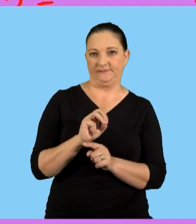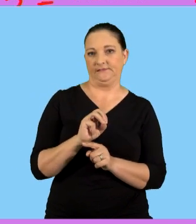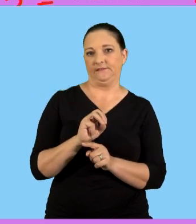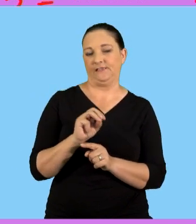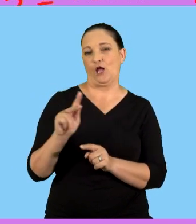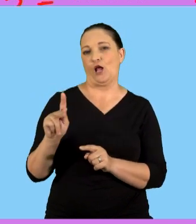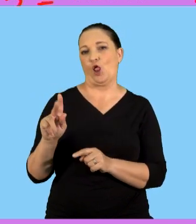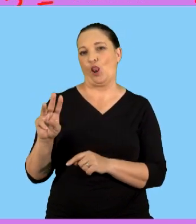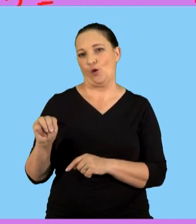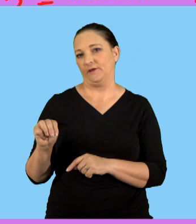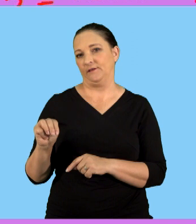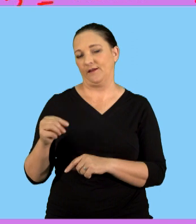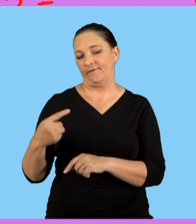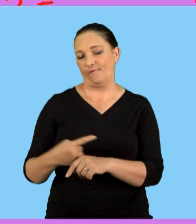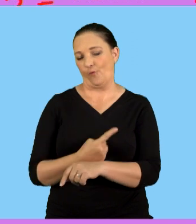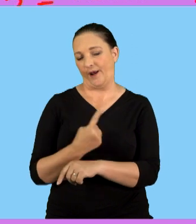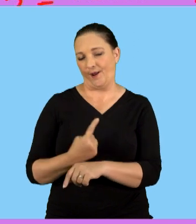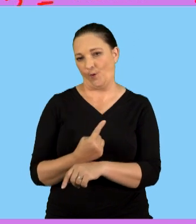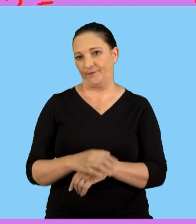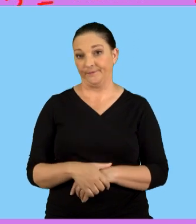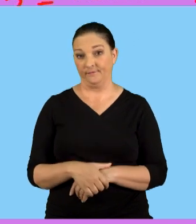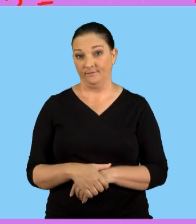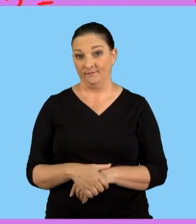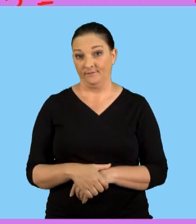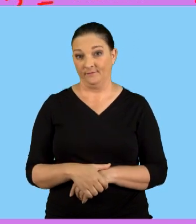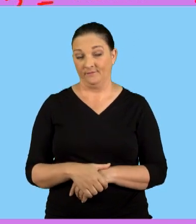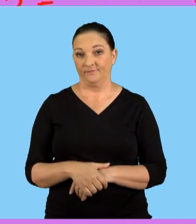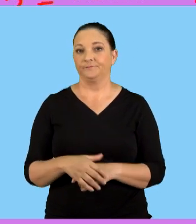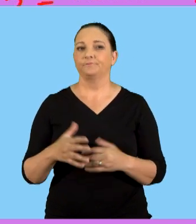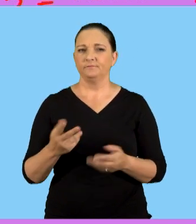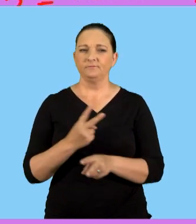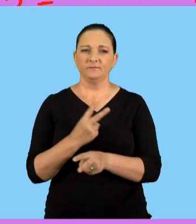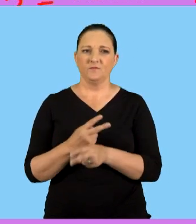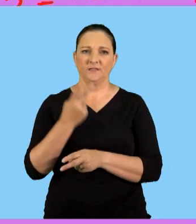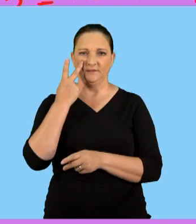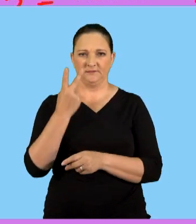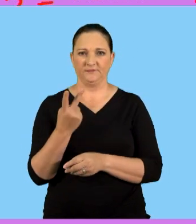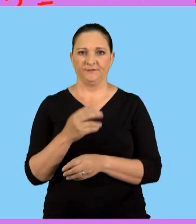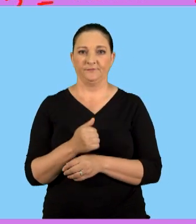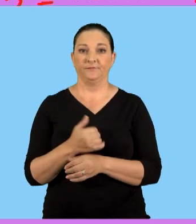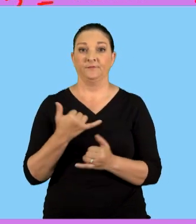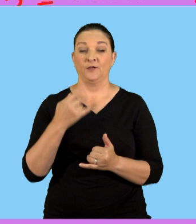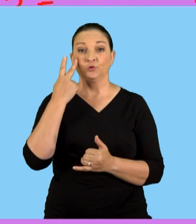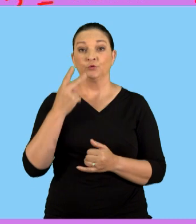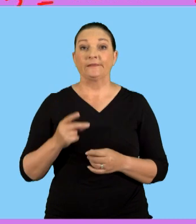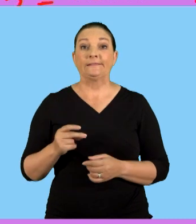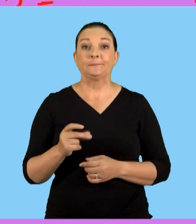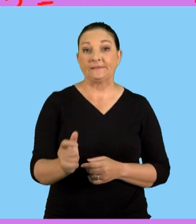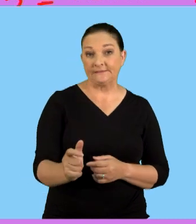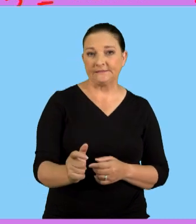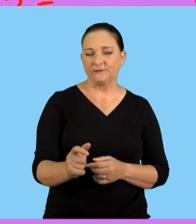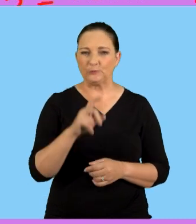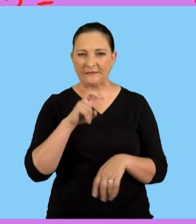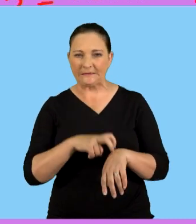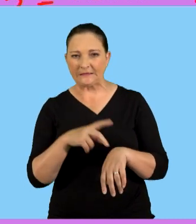90 kilometers per hour. Guys, let's quickly run through this. We had to calculate speed. What